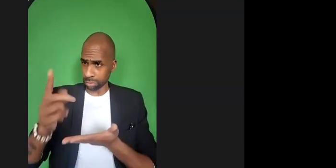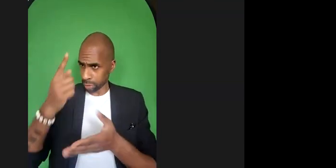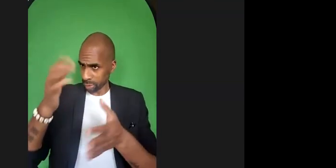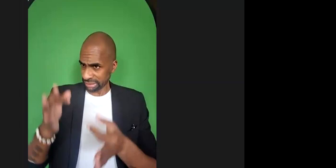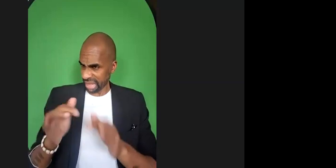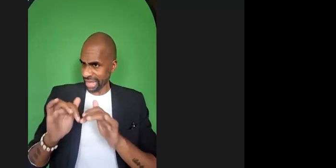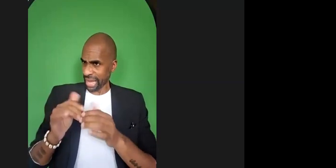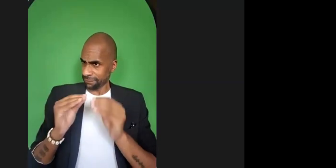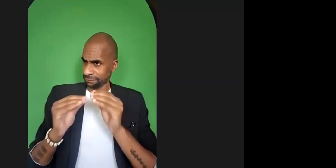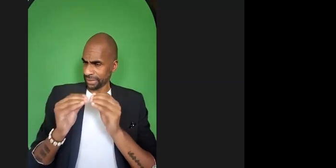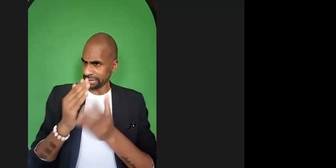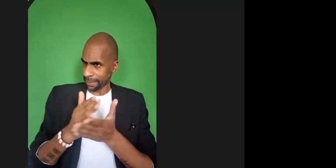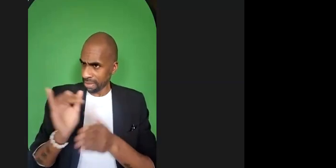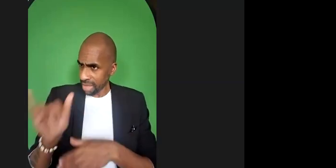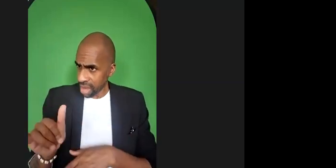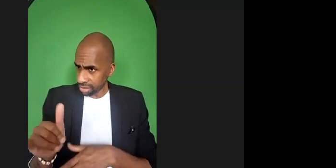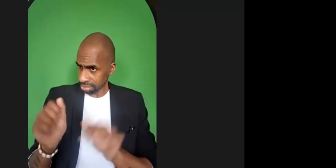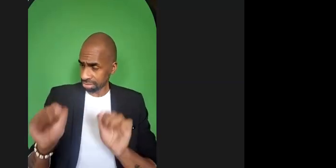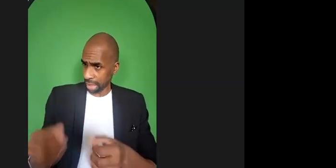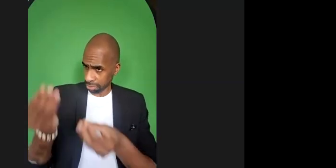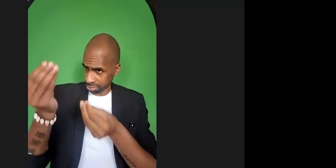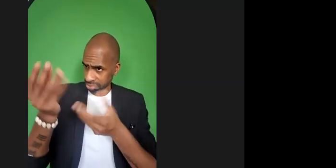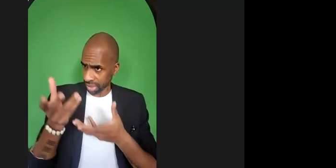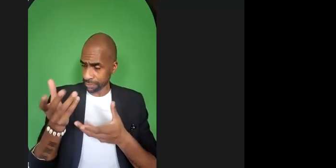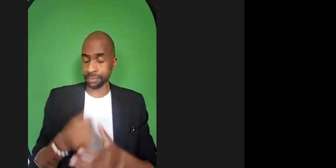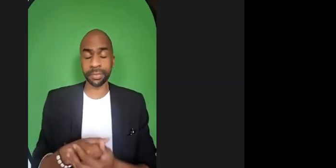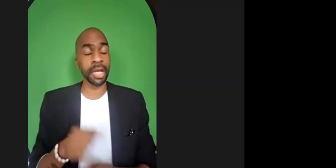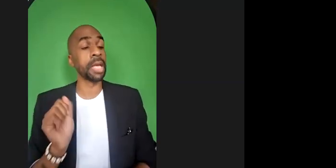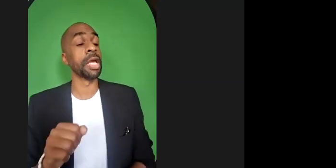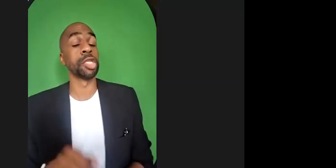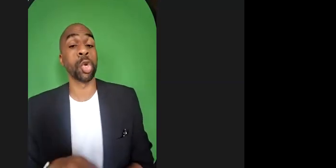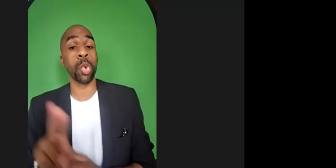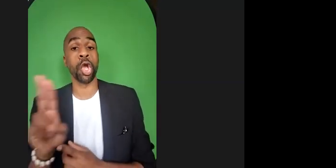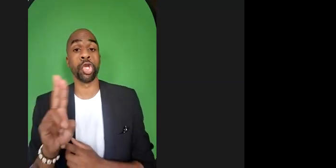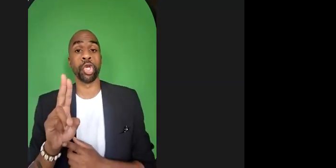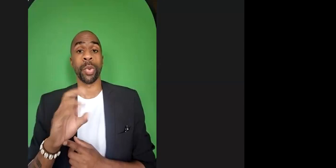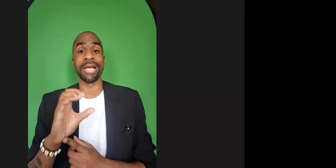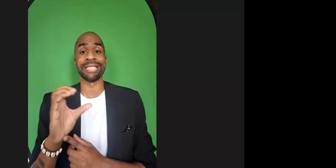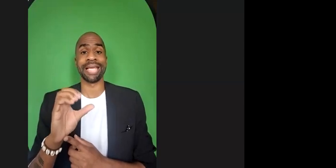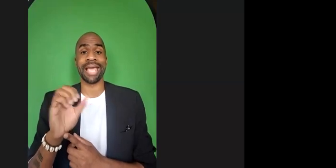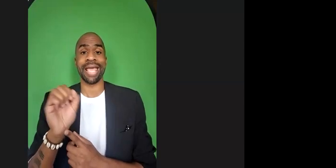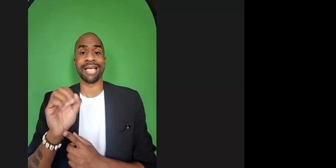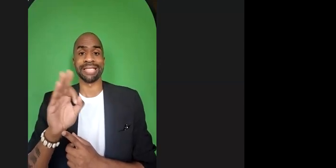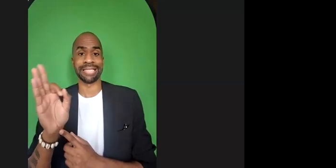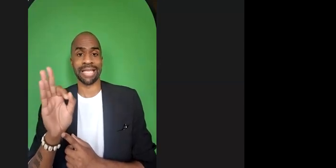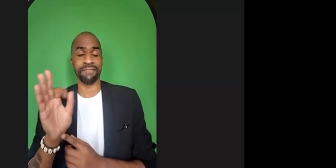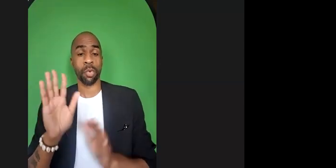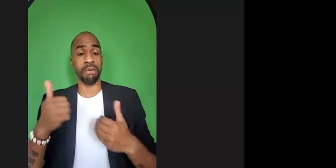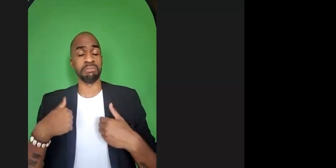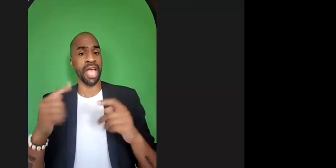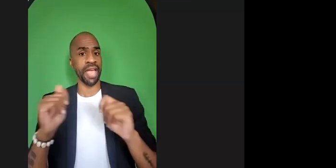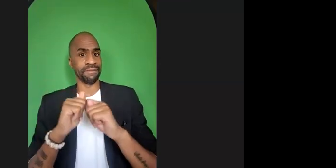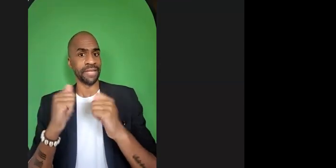that. Sure, yeah. So at UCSF, we do have an interdisciplinary palliative care team. So